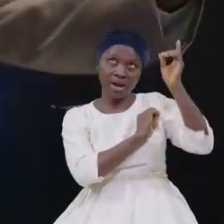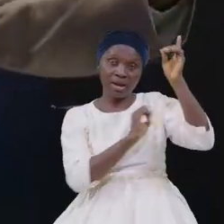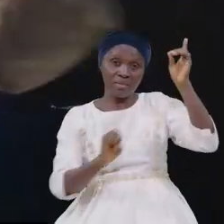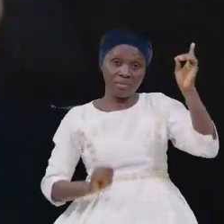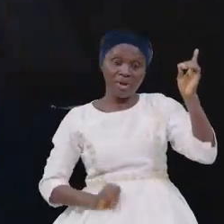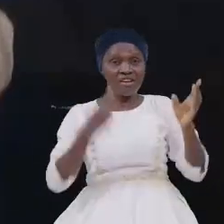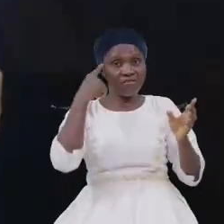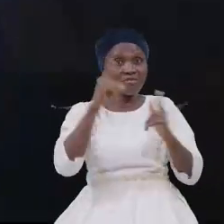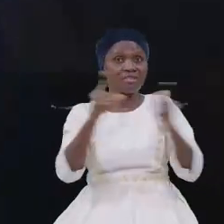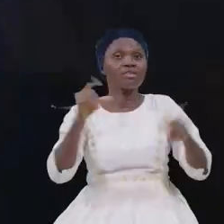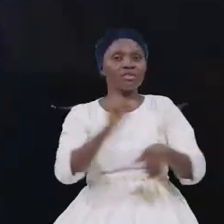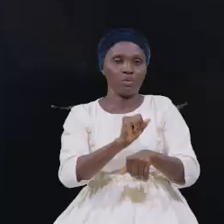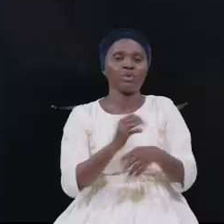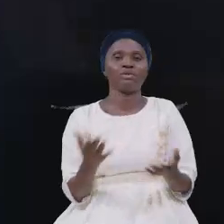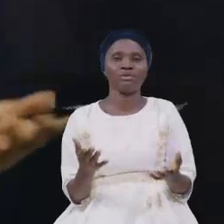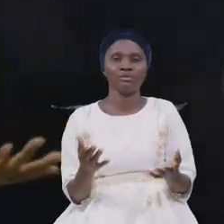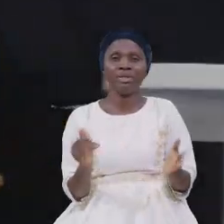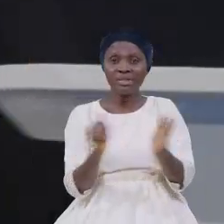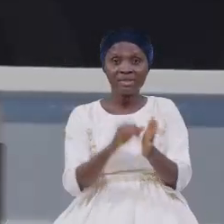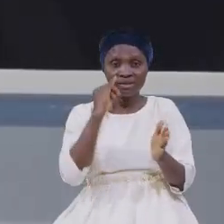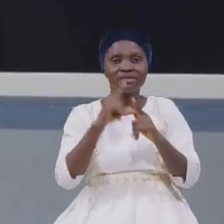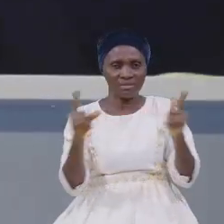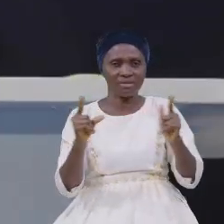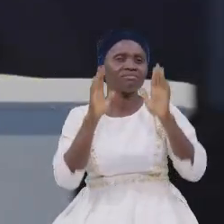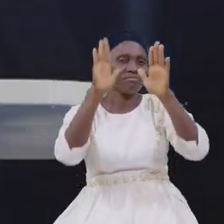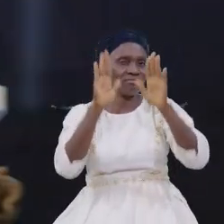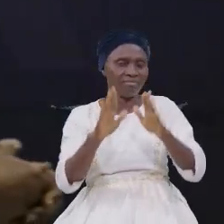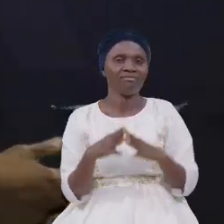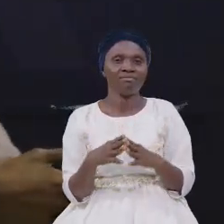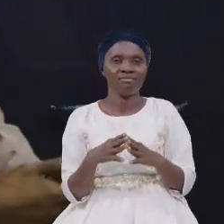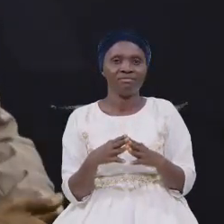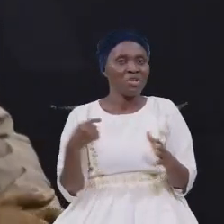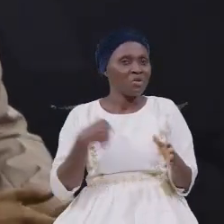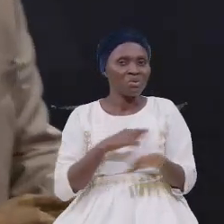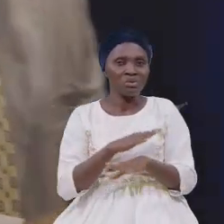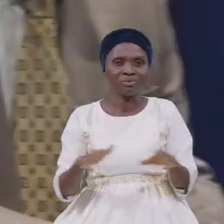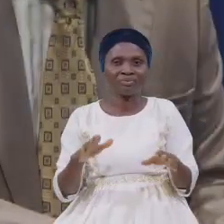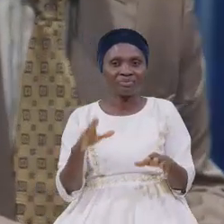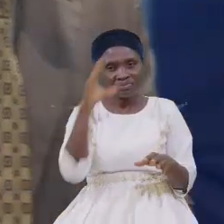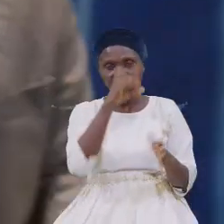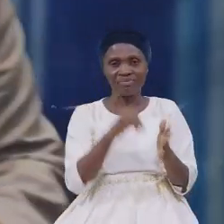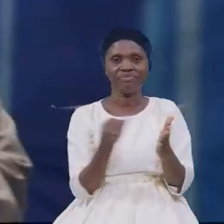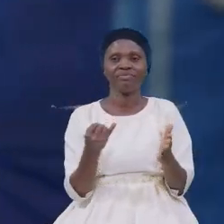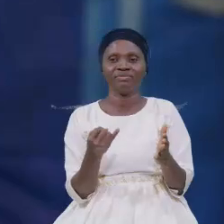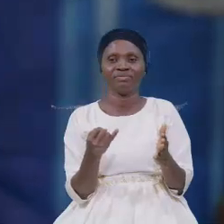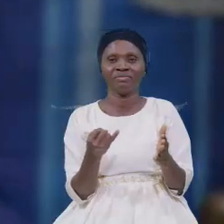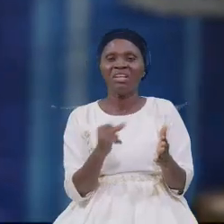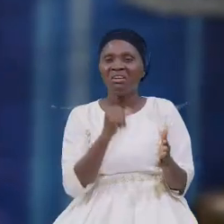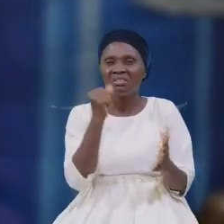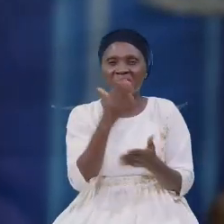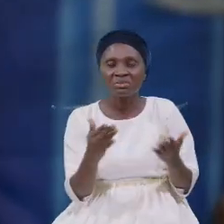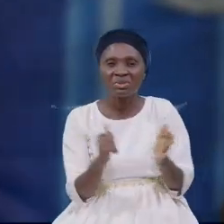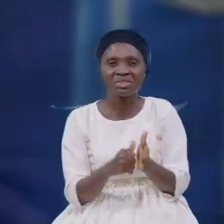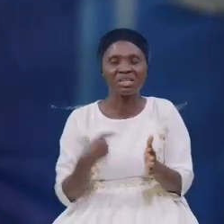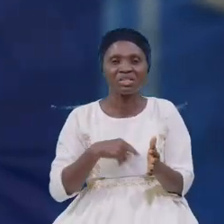it's all, that's grace. That's grace. And we don't miss it. It's not something we're toiling for, we're laboring for,